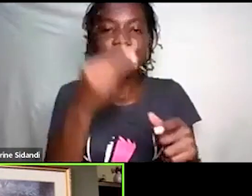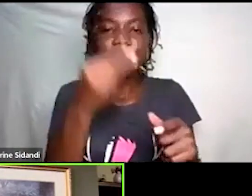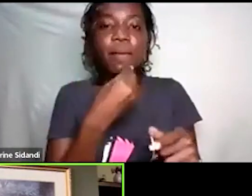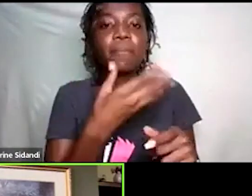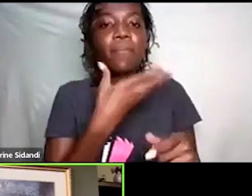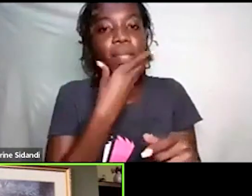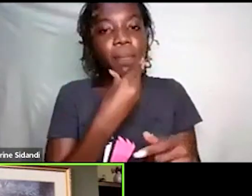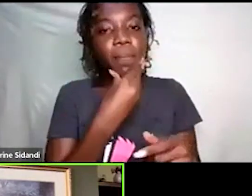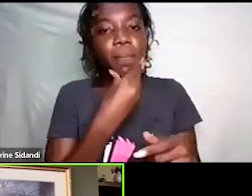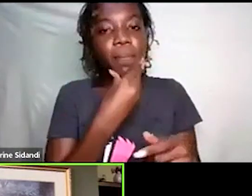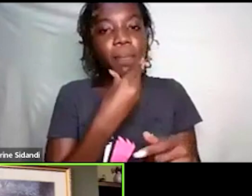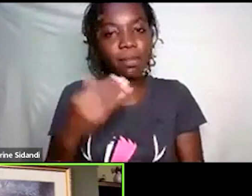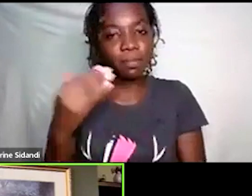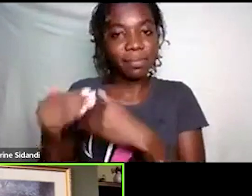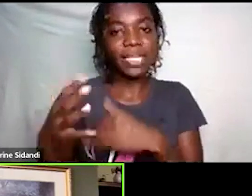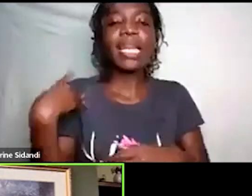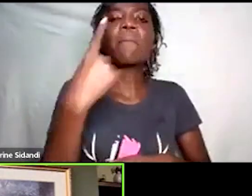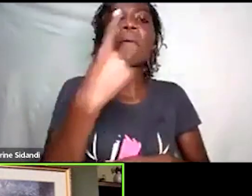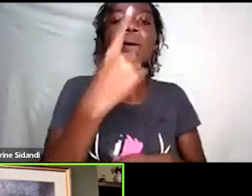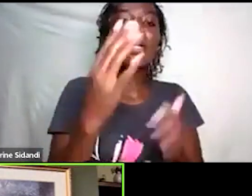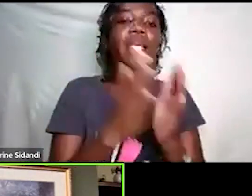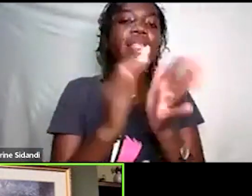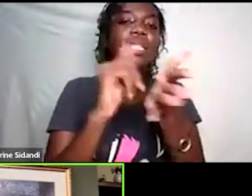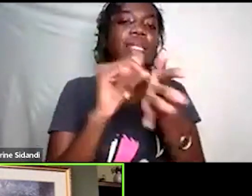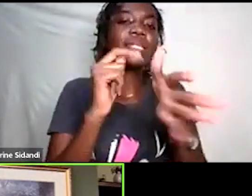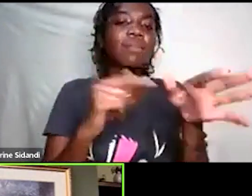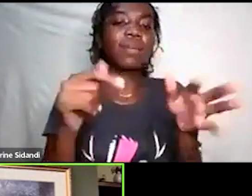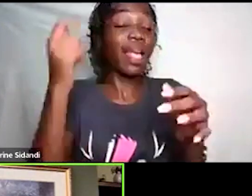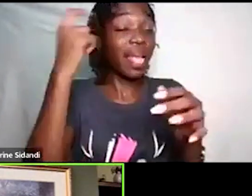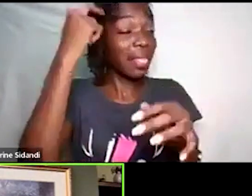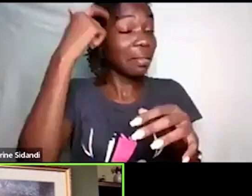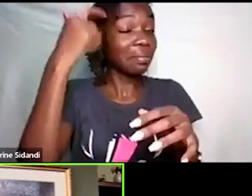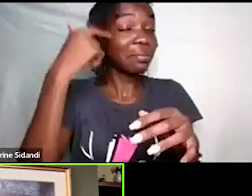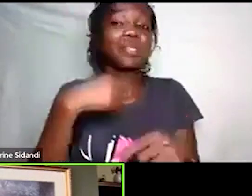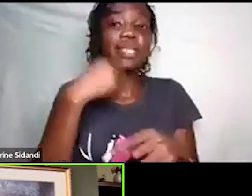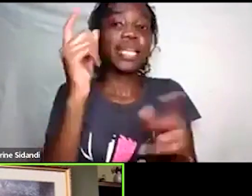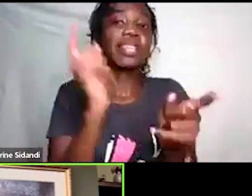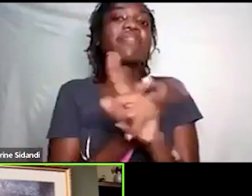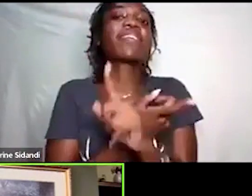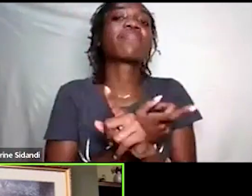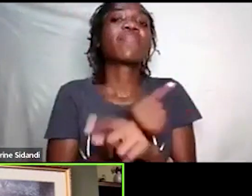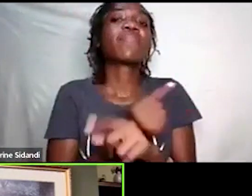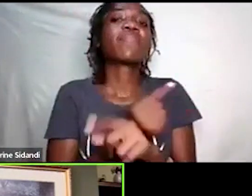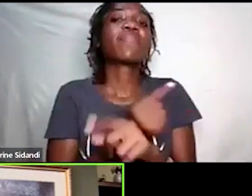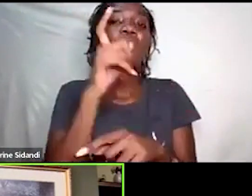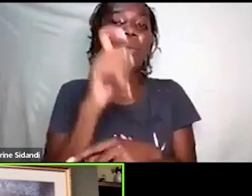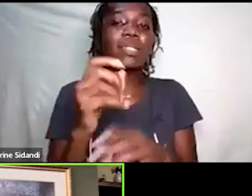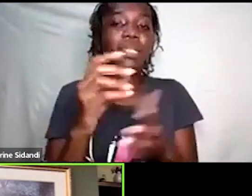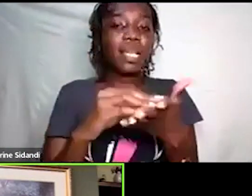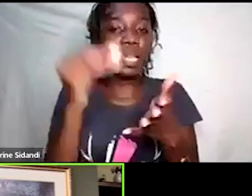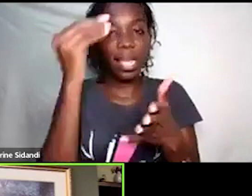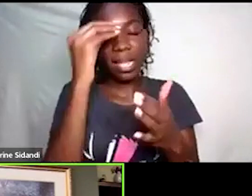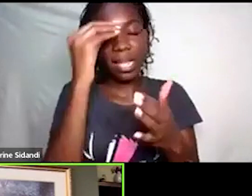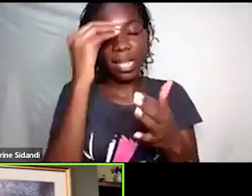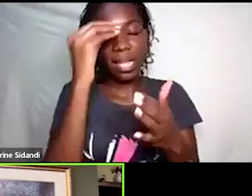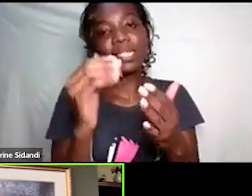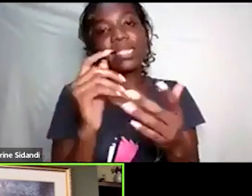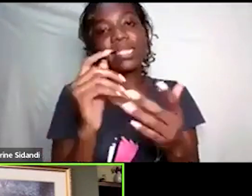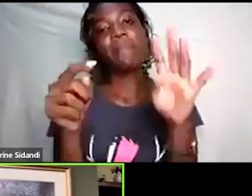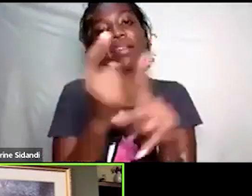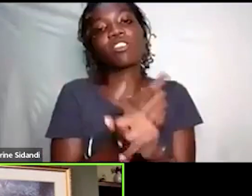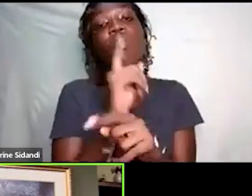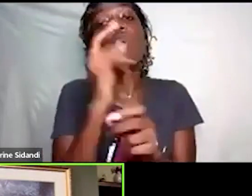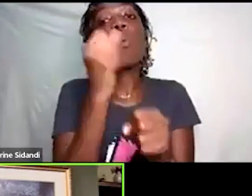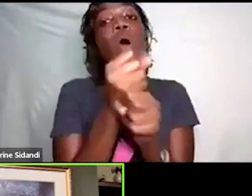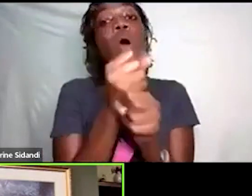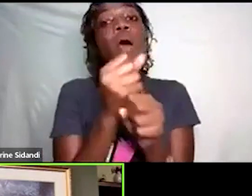number one. And at that time, my head is telling me something else. Yes, you have to learn to put the separation. It does work, but you have